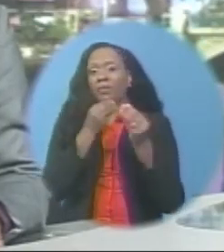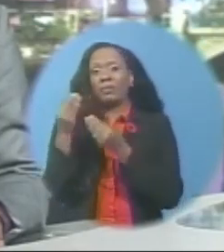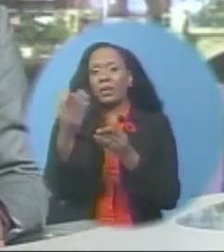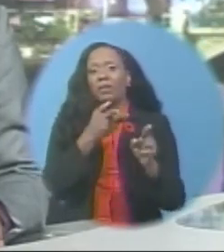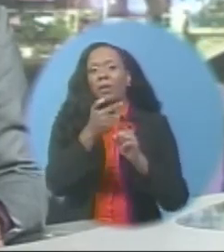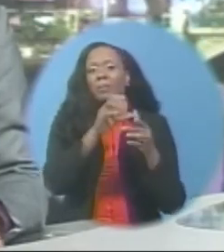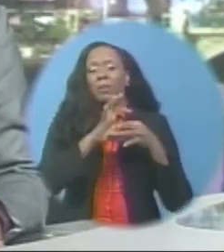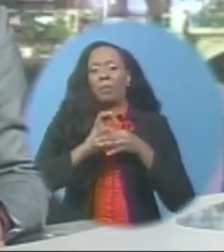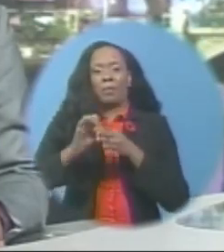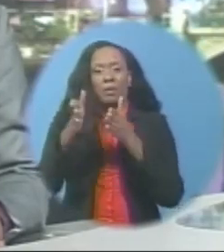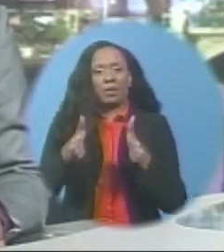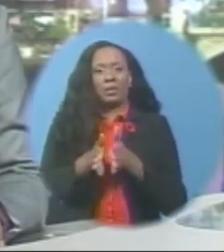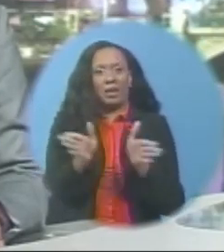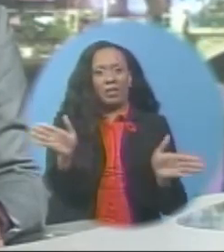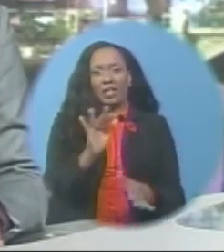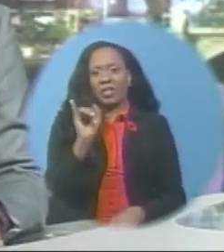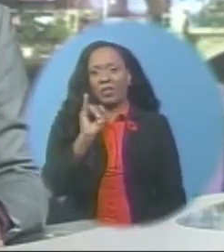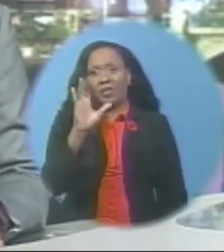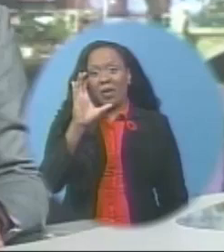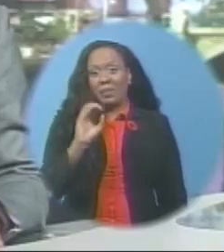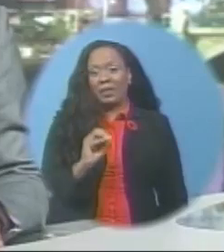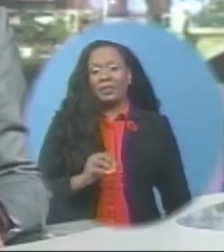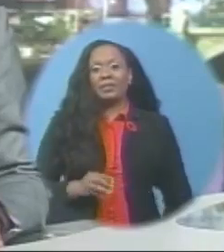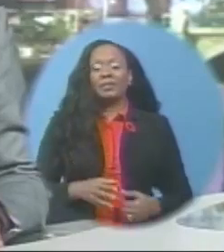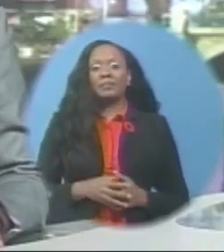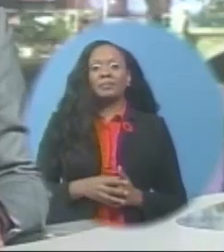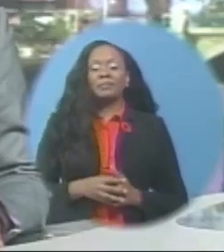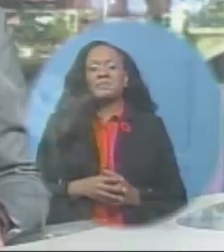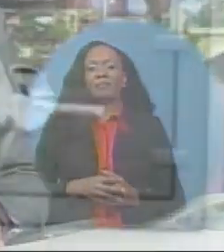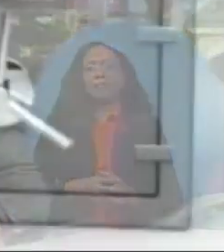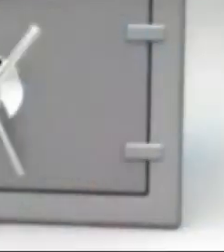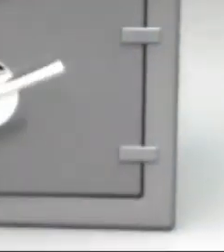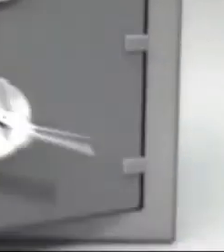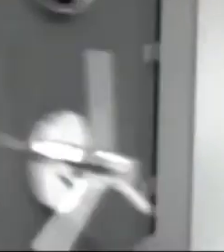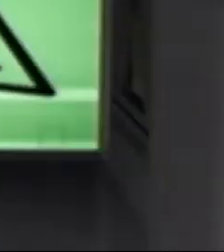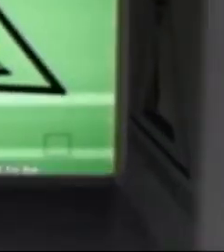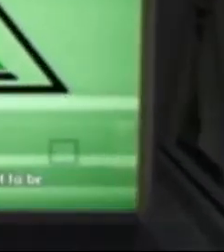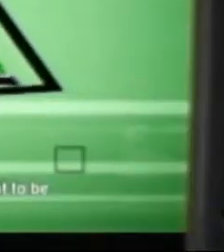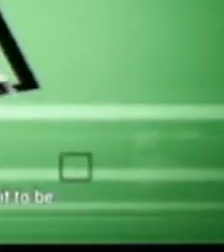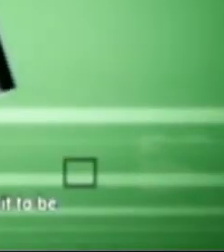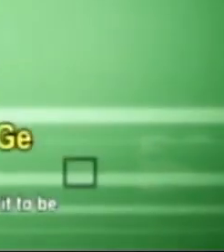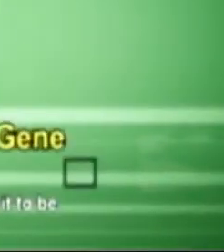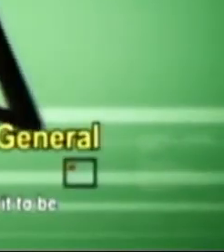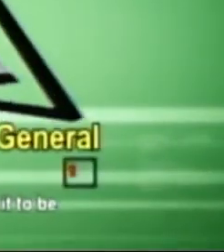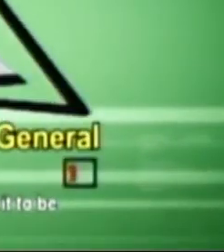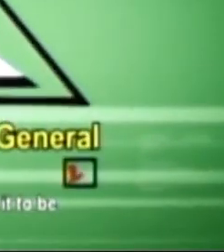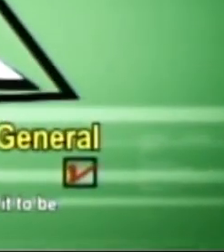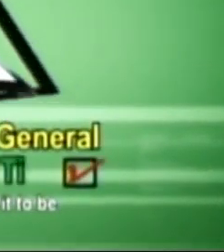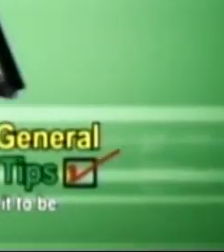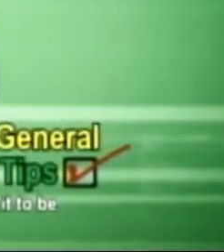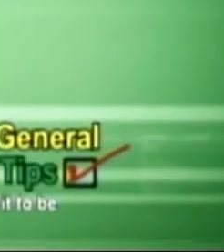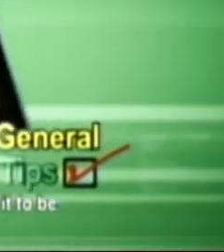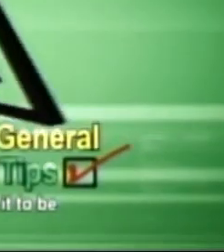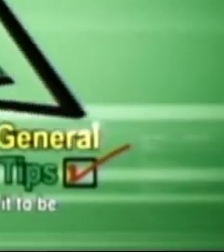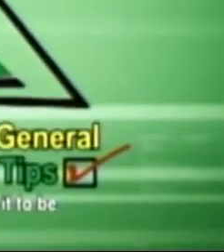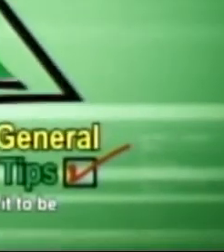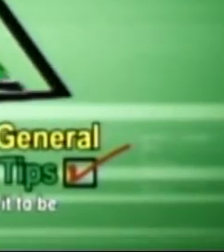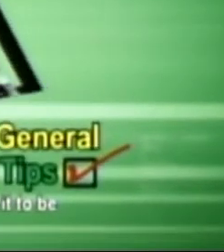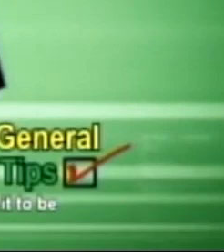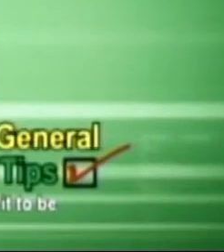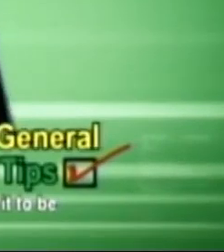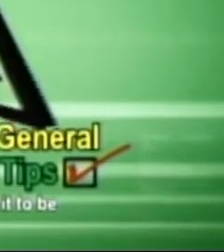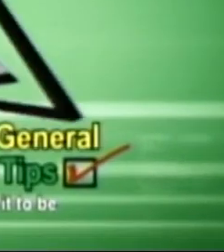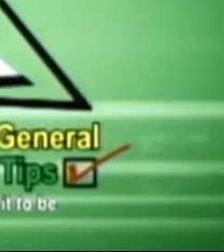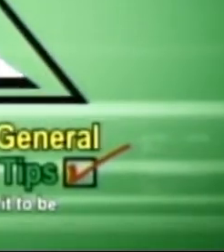here's a tip from Cooperators General Insurance. This tip of the day is brought to you by Cooperators General Insurance Company